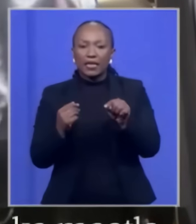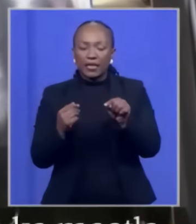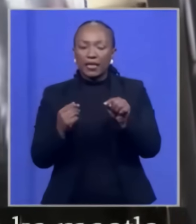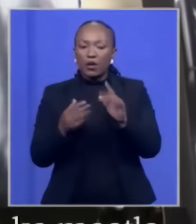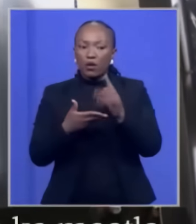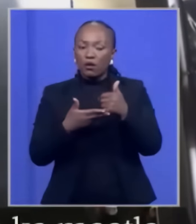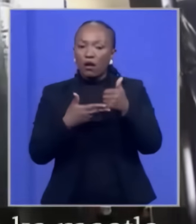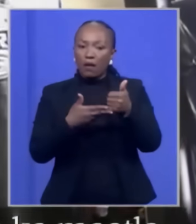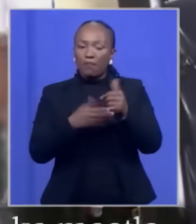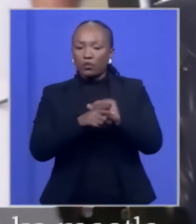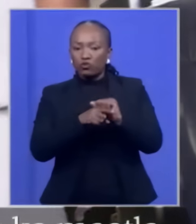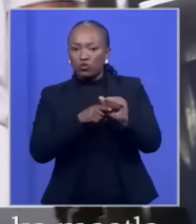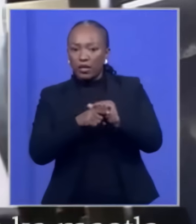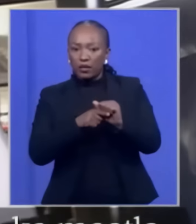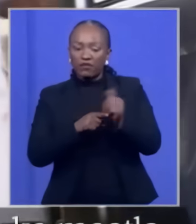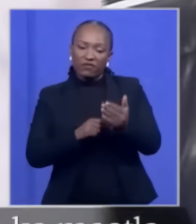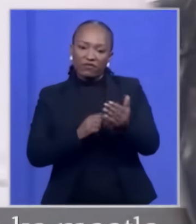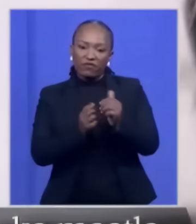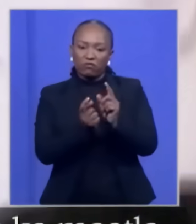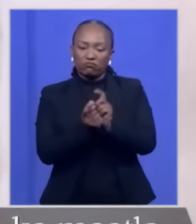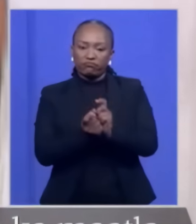le tlhahlo go tšona dibapadi tše.